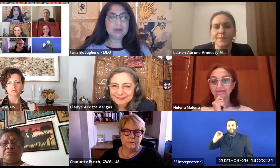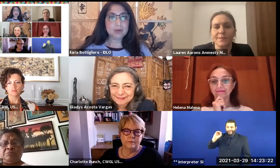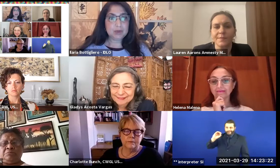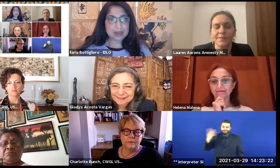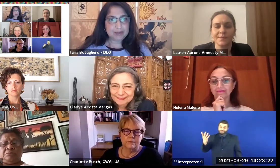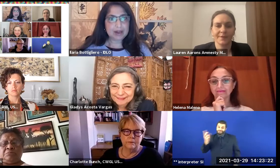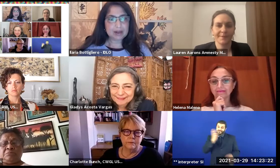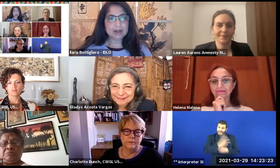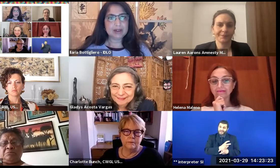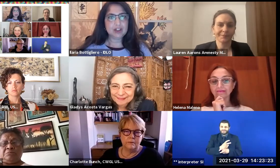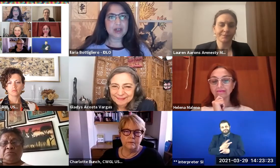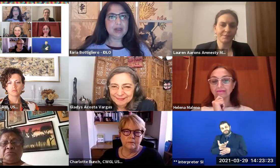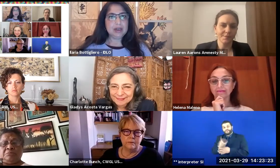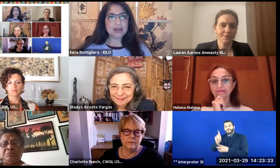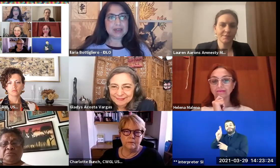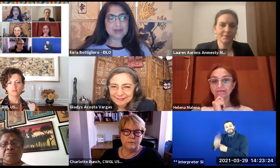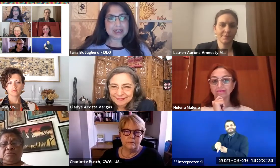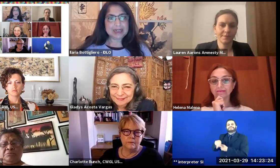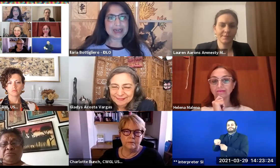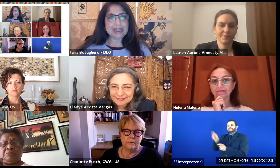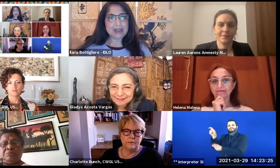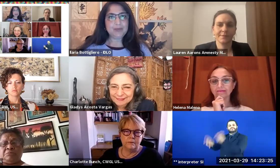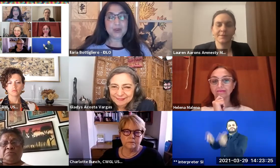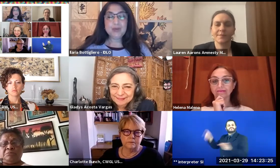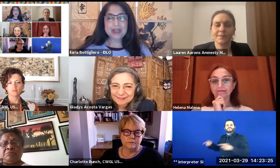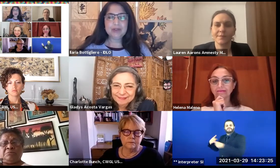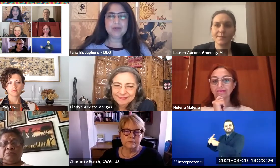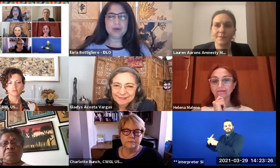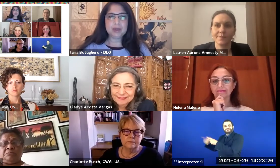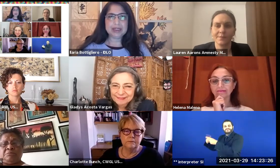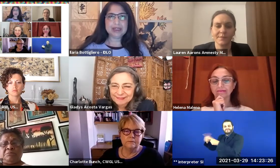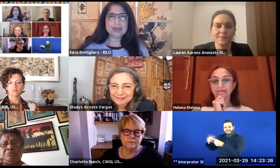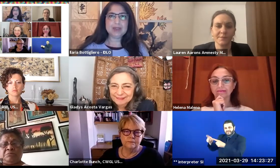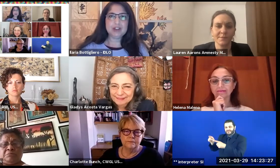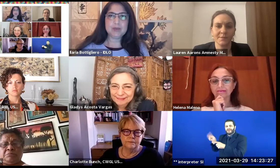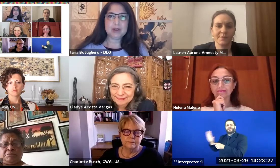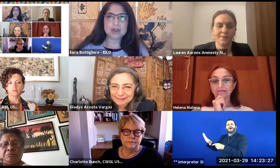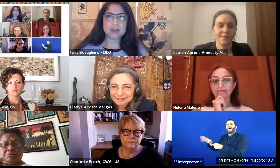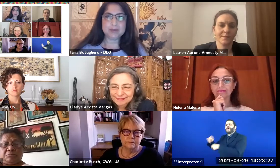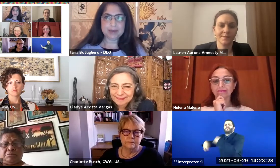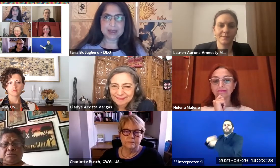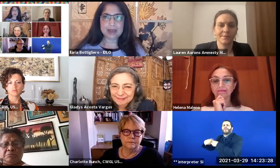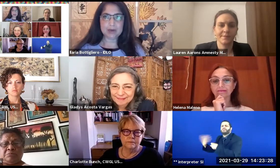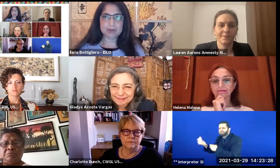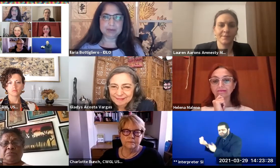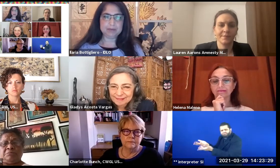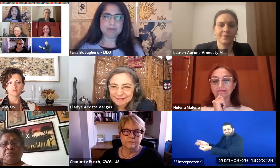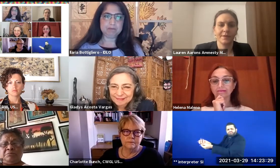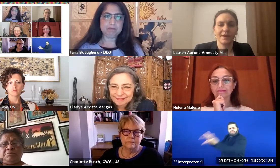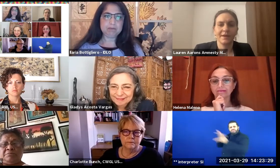and I would definitely encourage civil society to bring it forward as much as possible. Thank